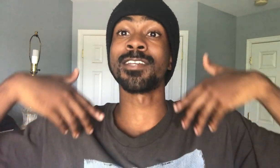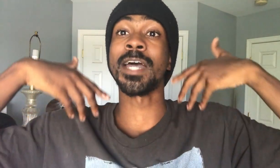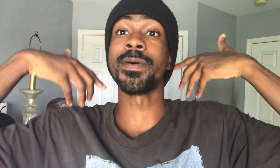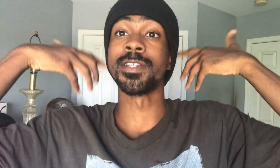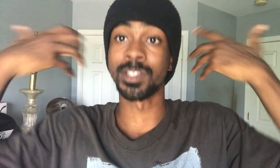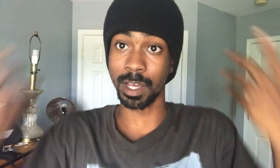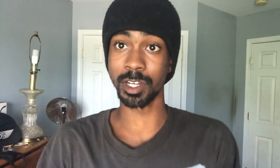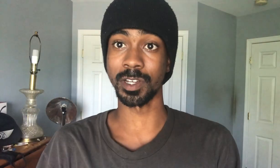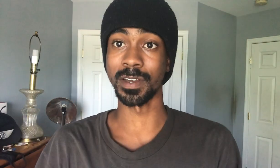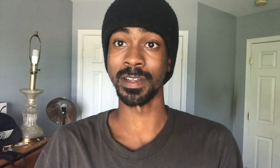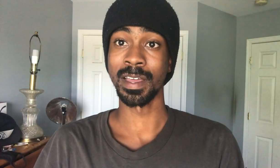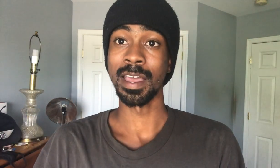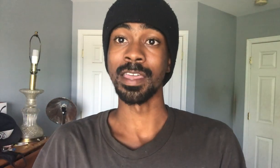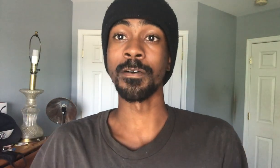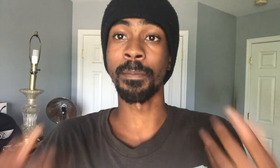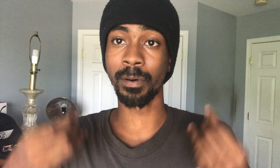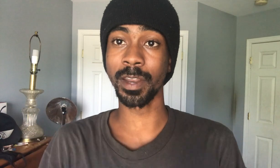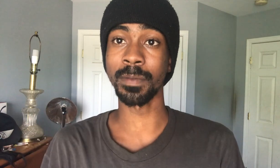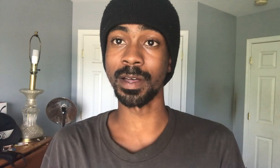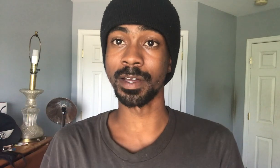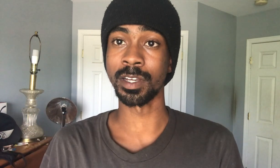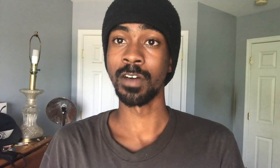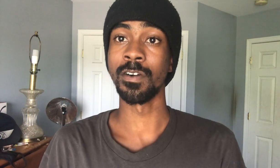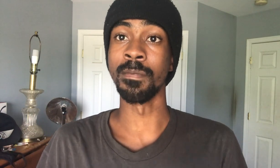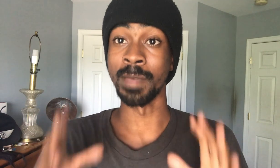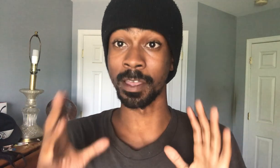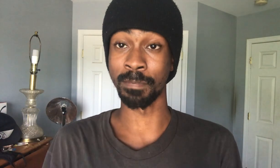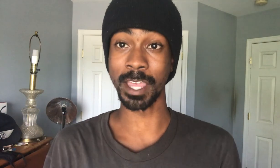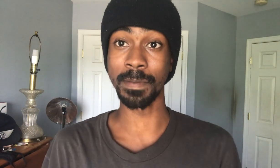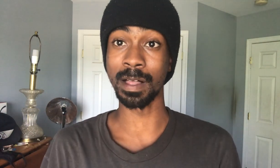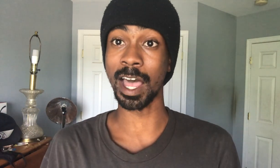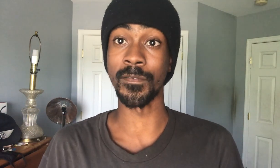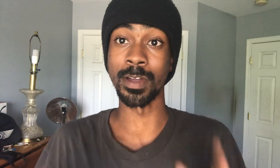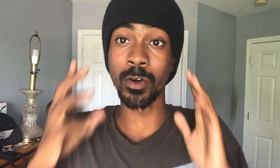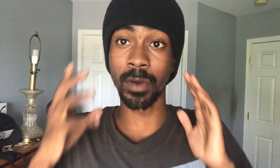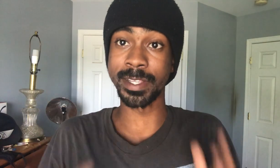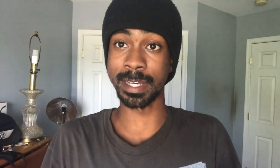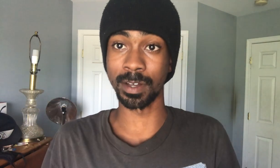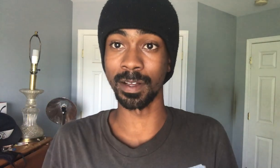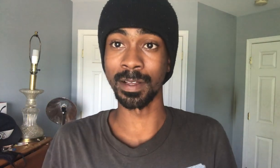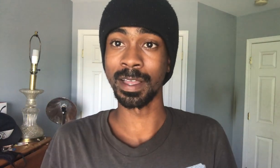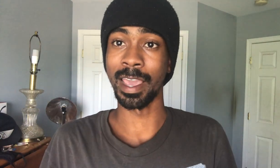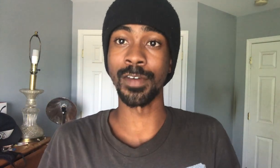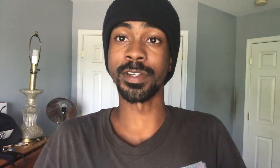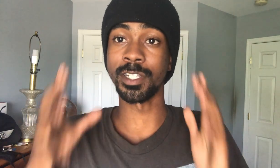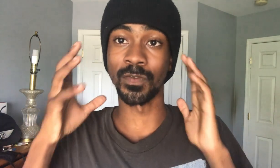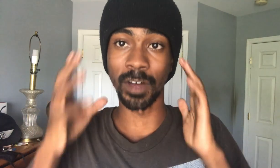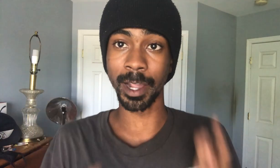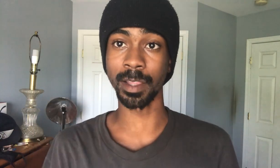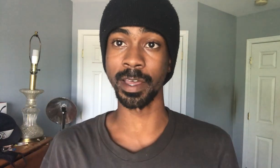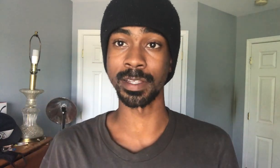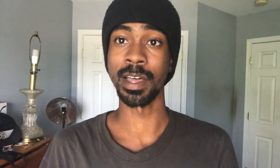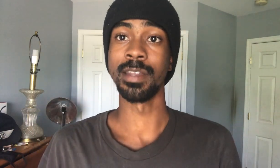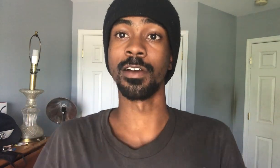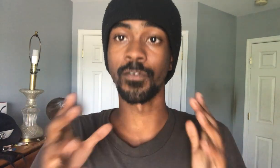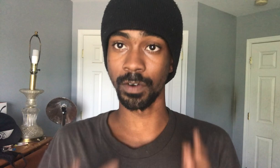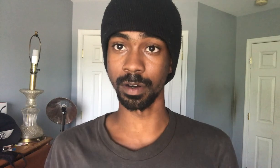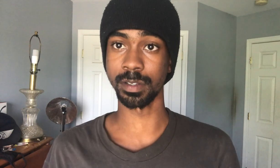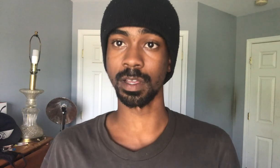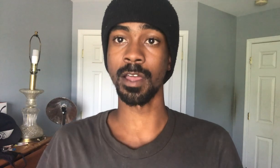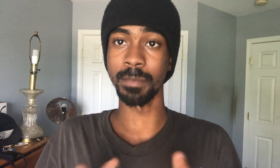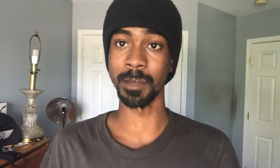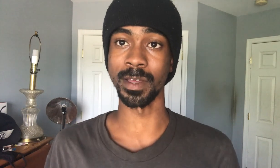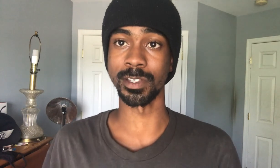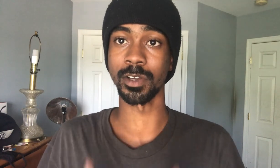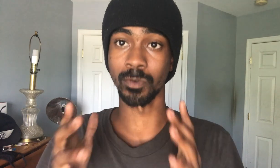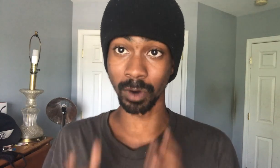any type of discussion, you pretty much will make people have no rights at all, and it will just violate their